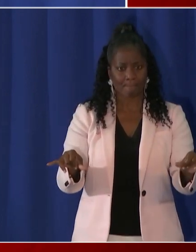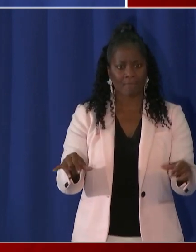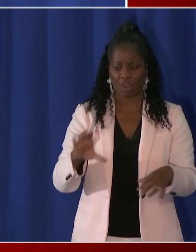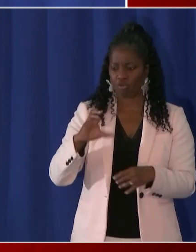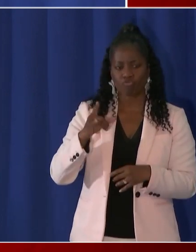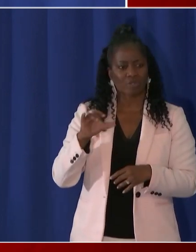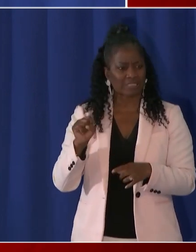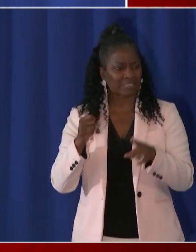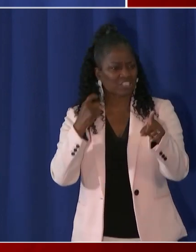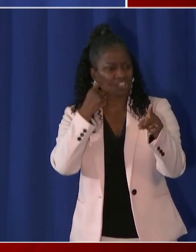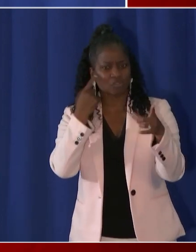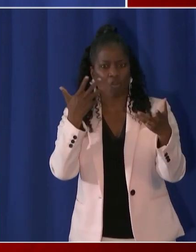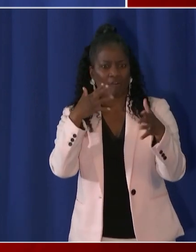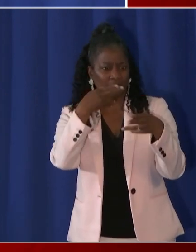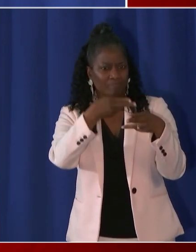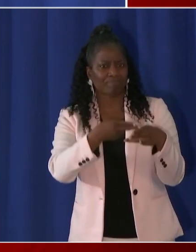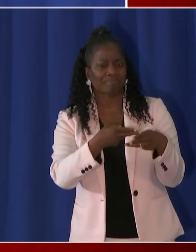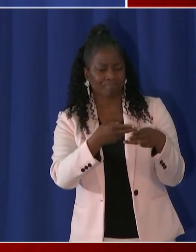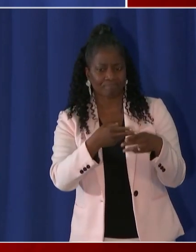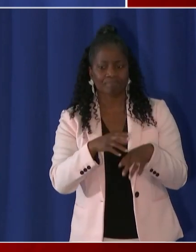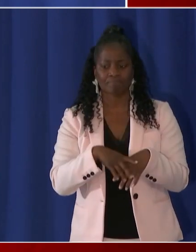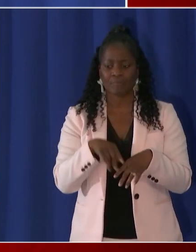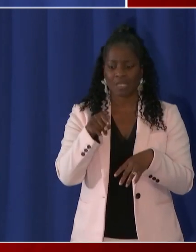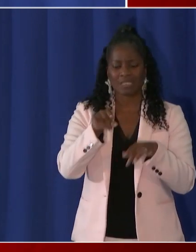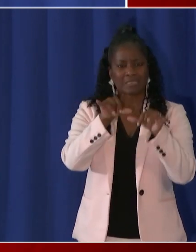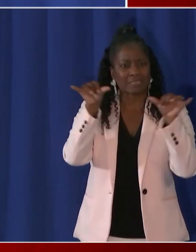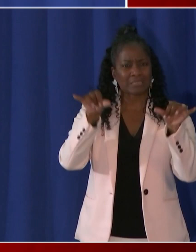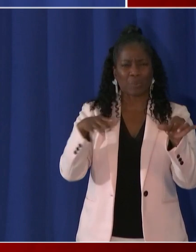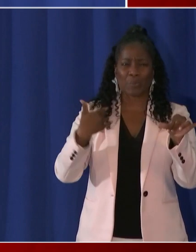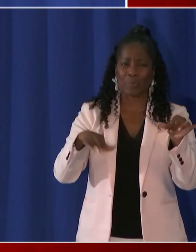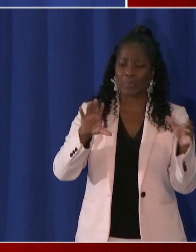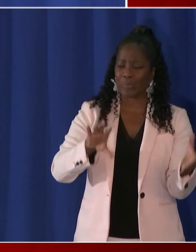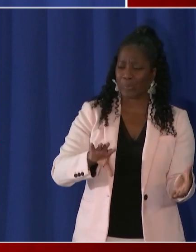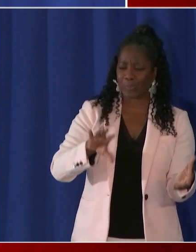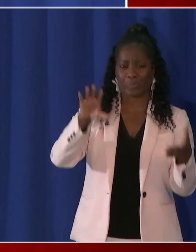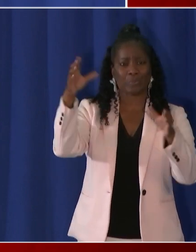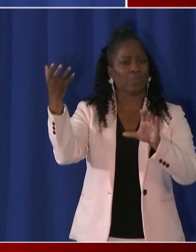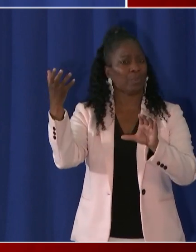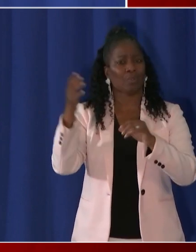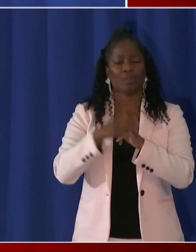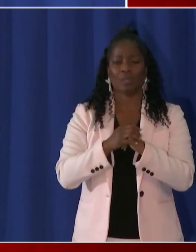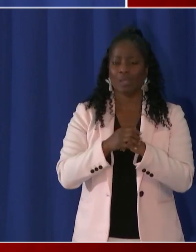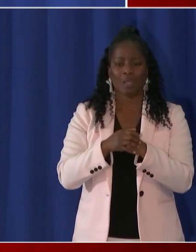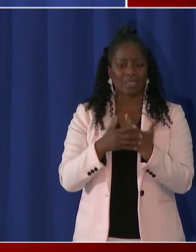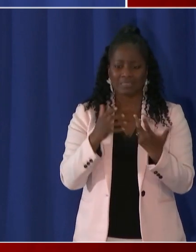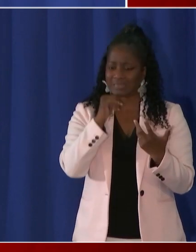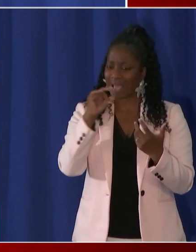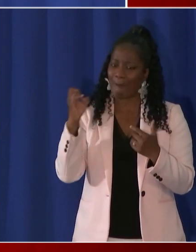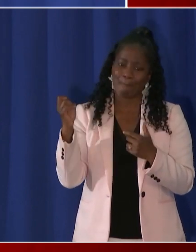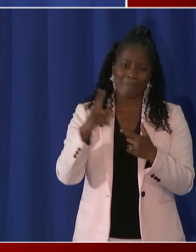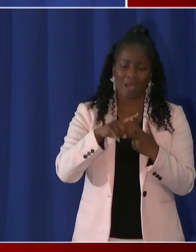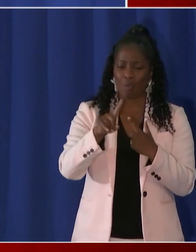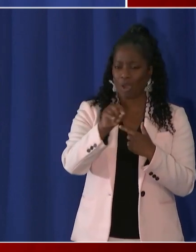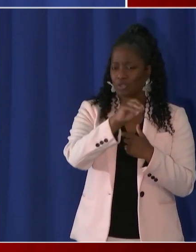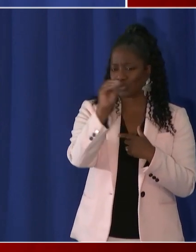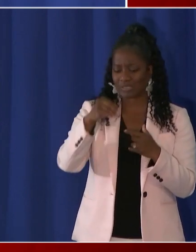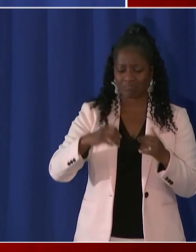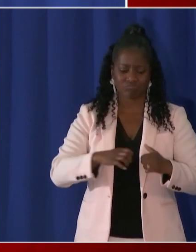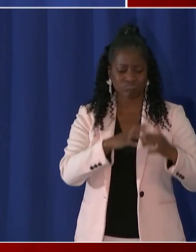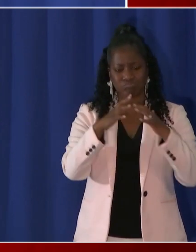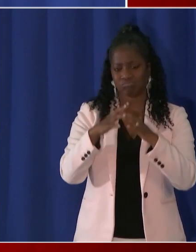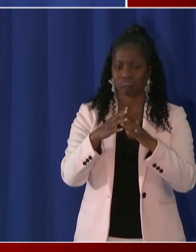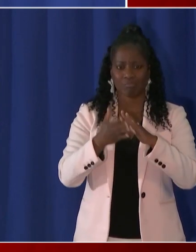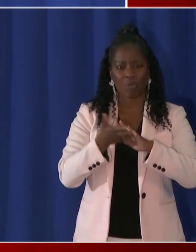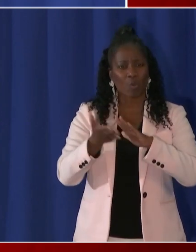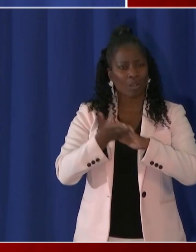has referred to already has been upended. It's not all back up in